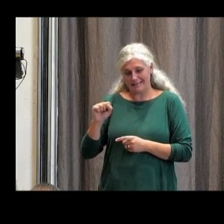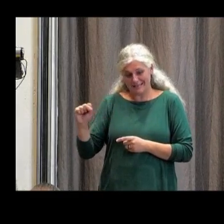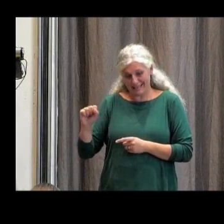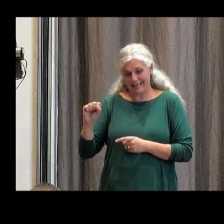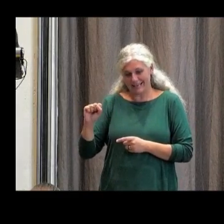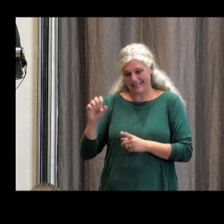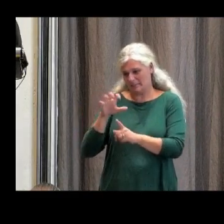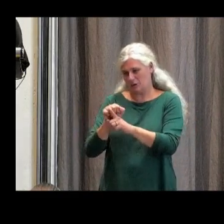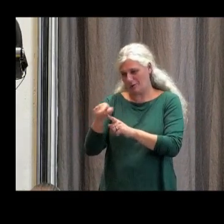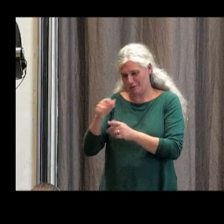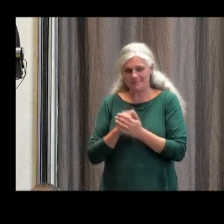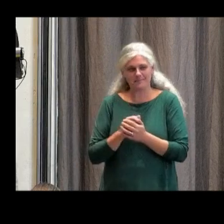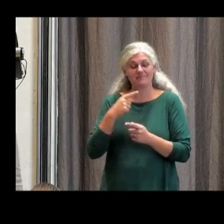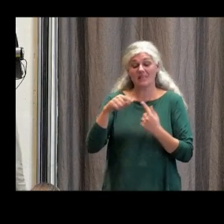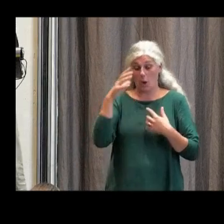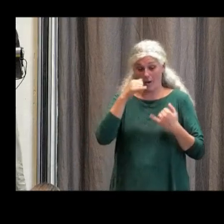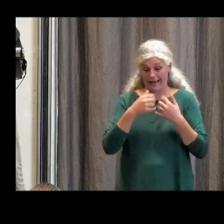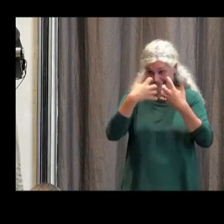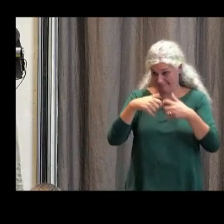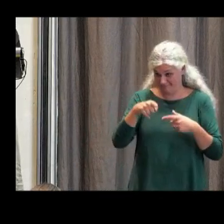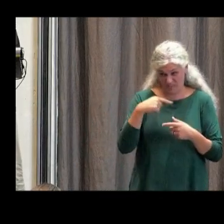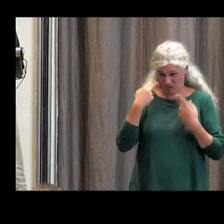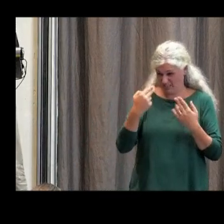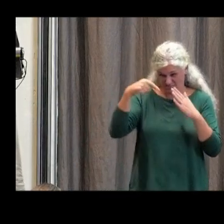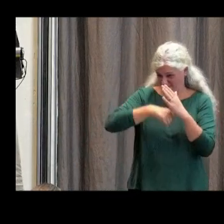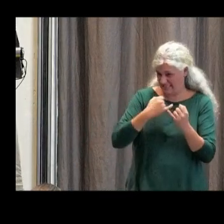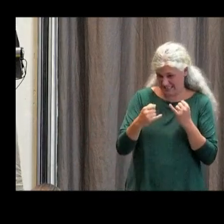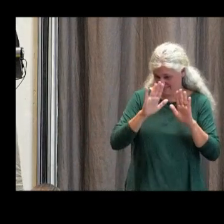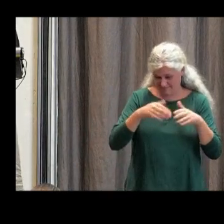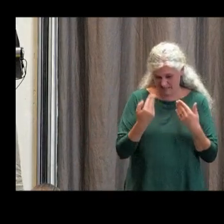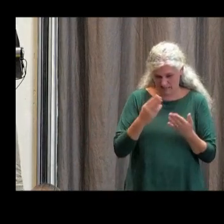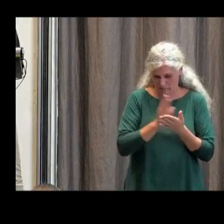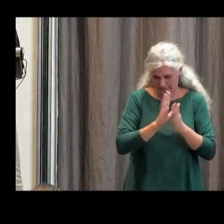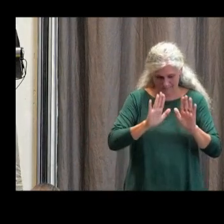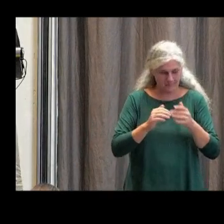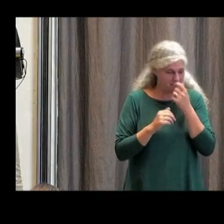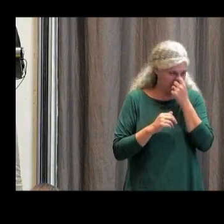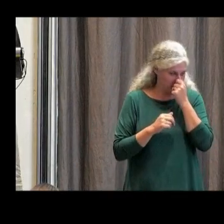is really what the instrument looks like, but we don't need to go into that too much.